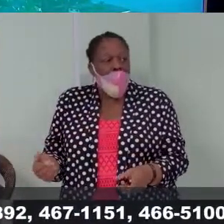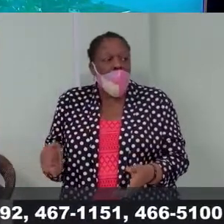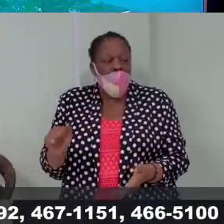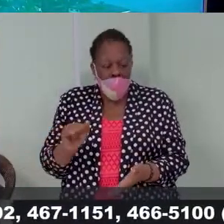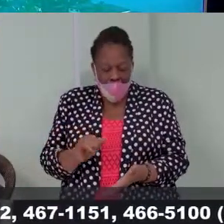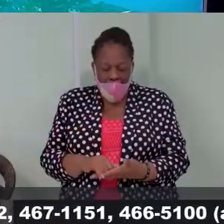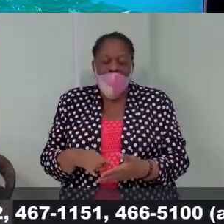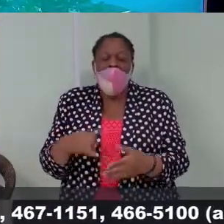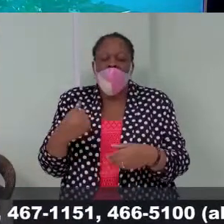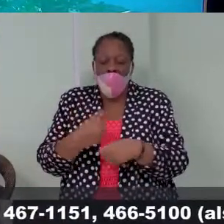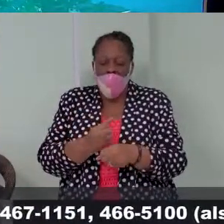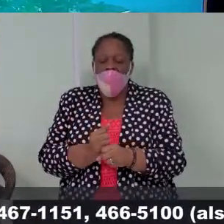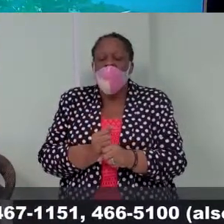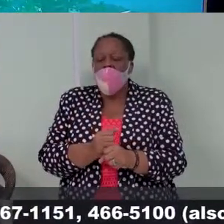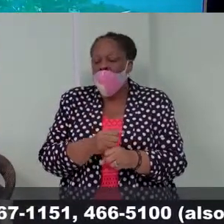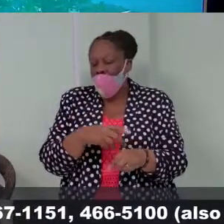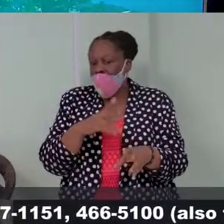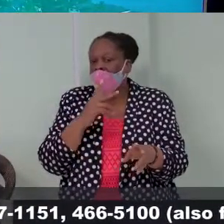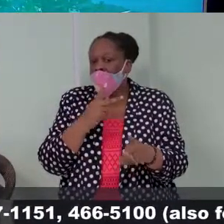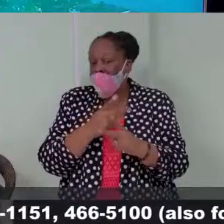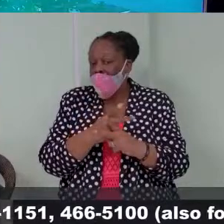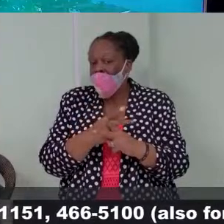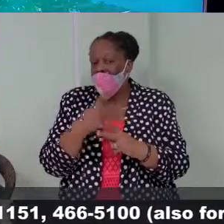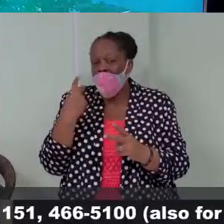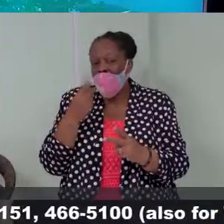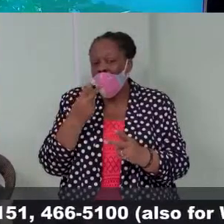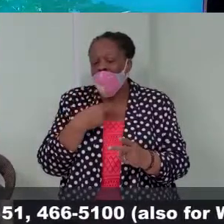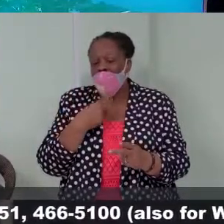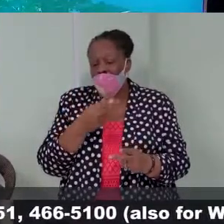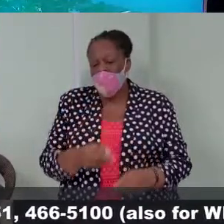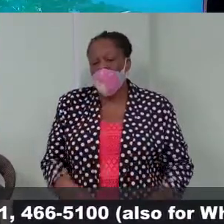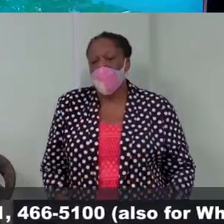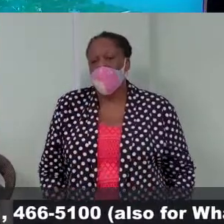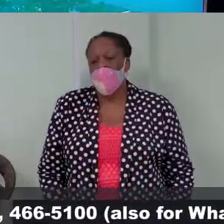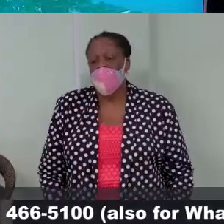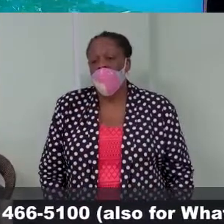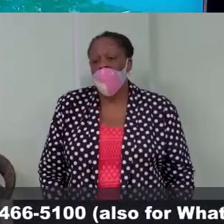remain safe. CMO, I don't know if you have anything else to add.